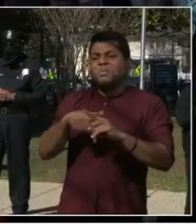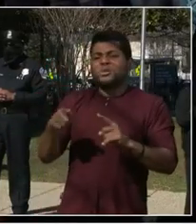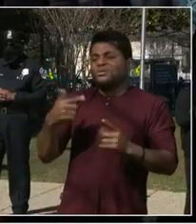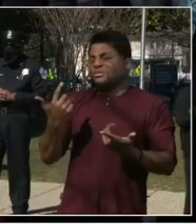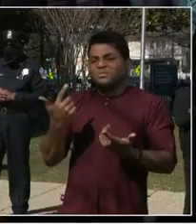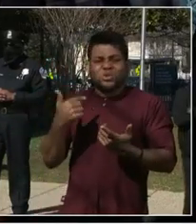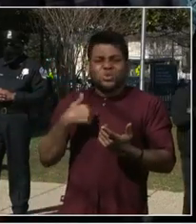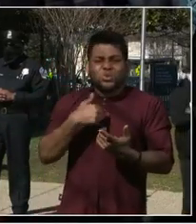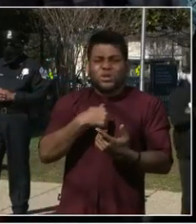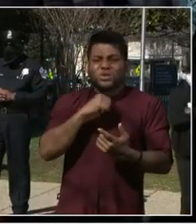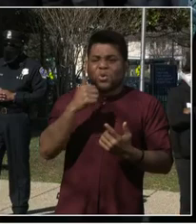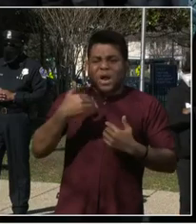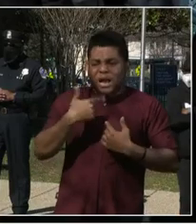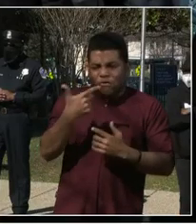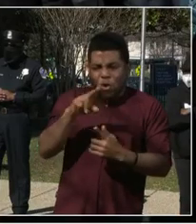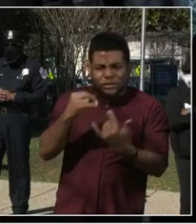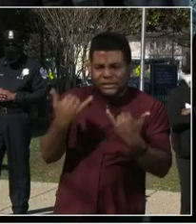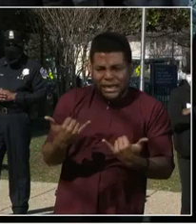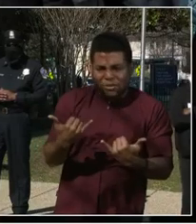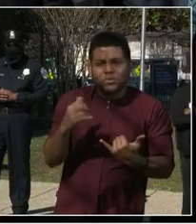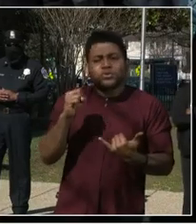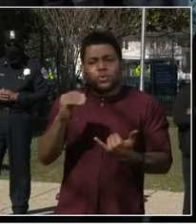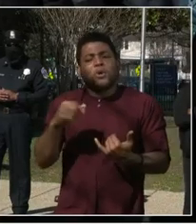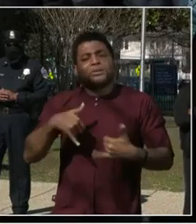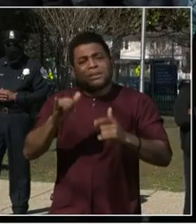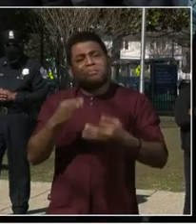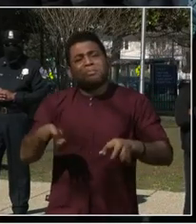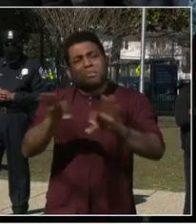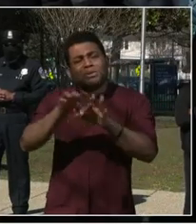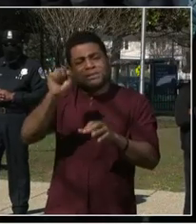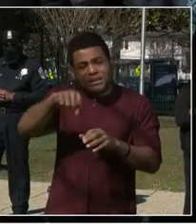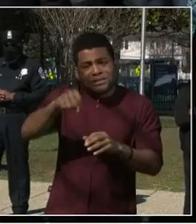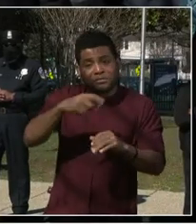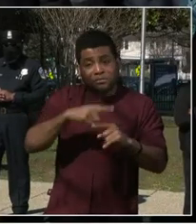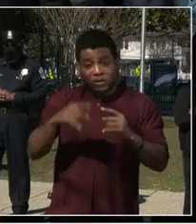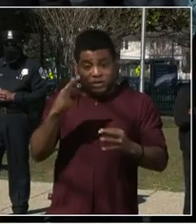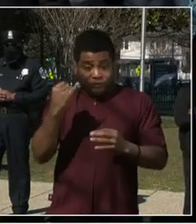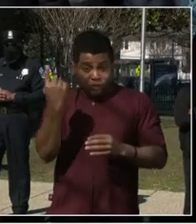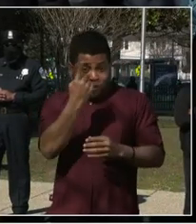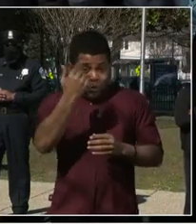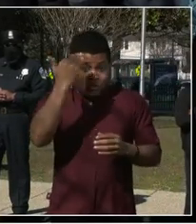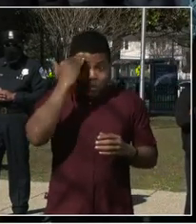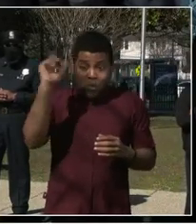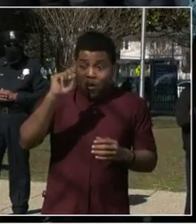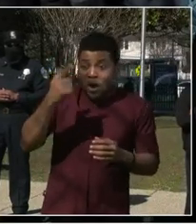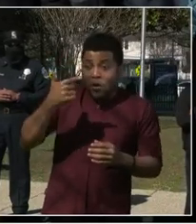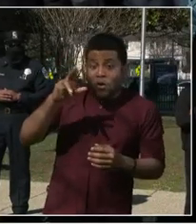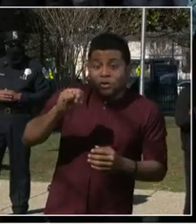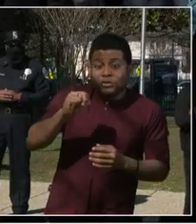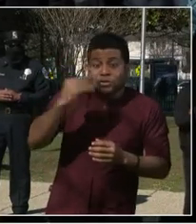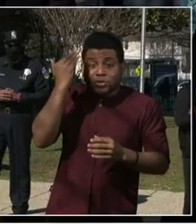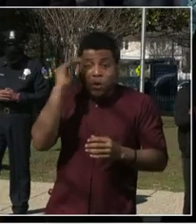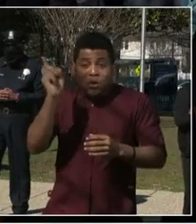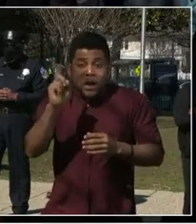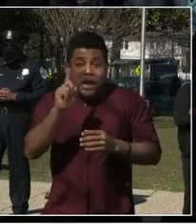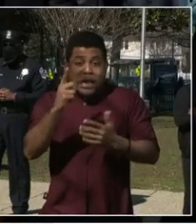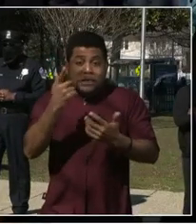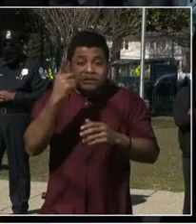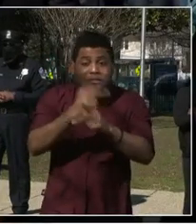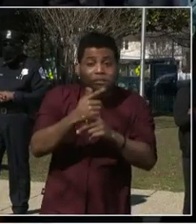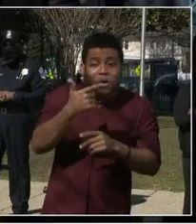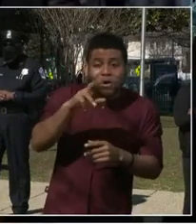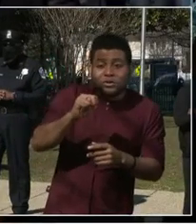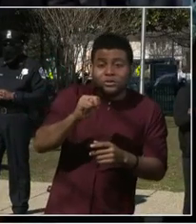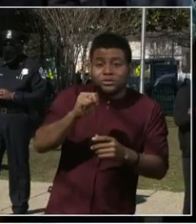firearm. So, it is an important piece, but we'd like to get it. If someone is out there with information who knows where this particular firearm is or